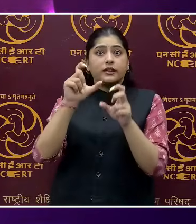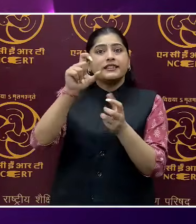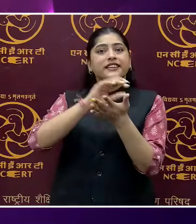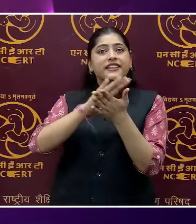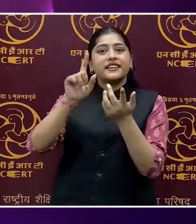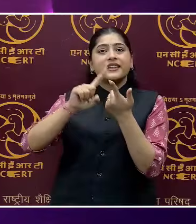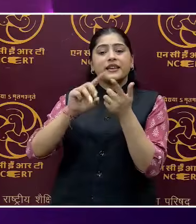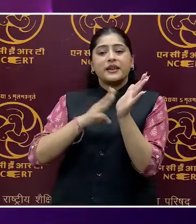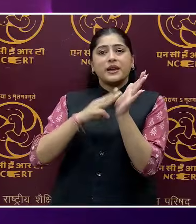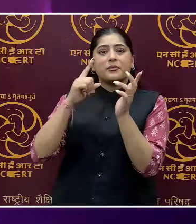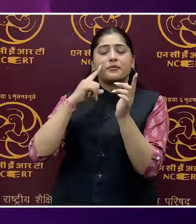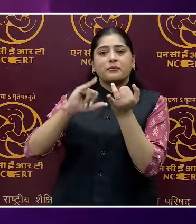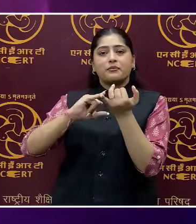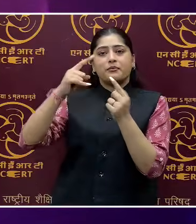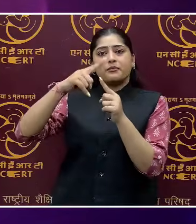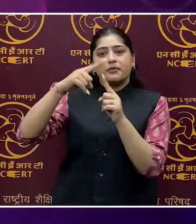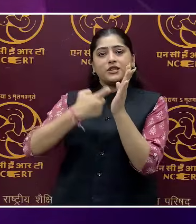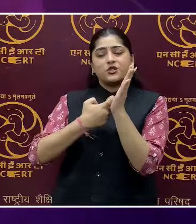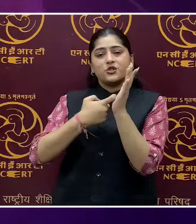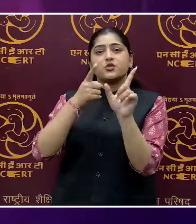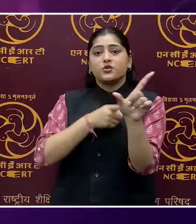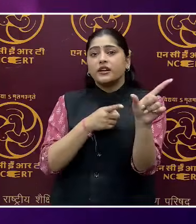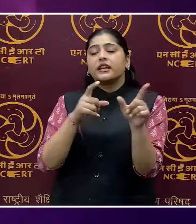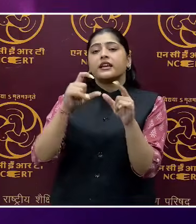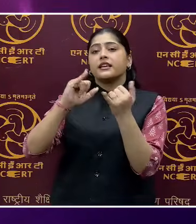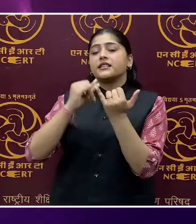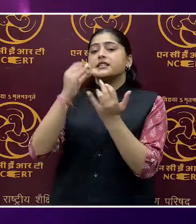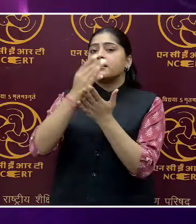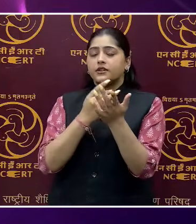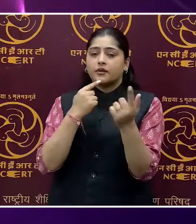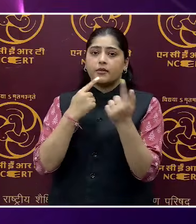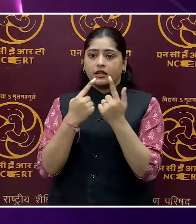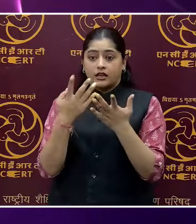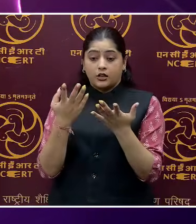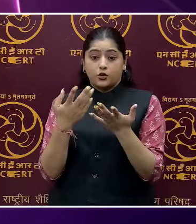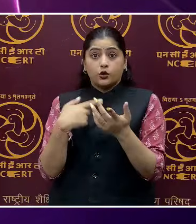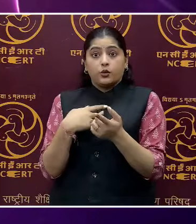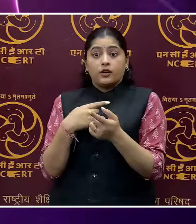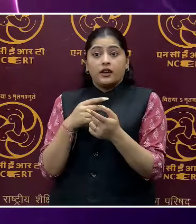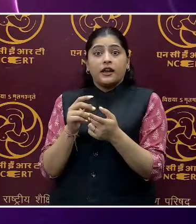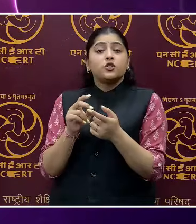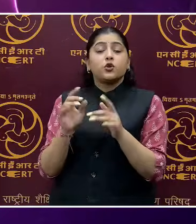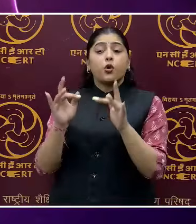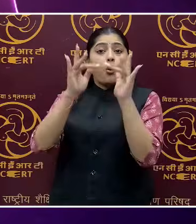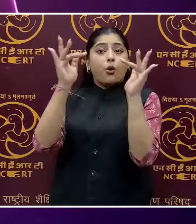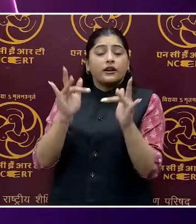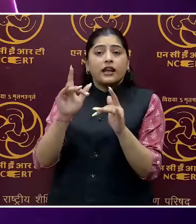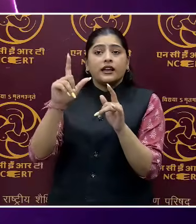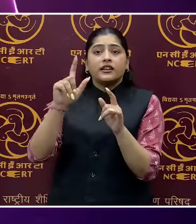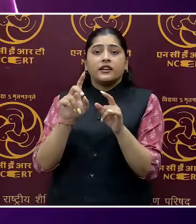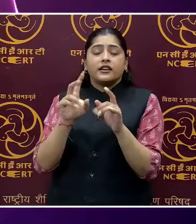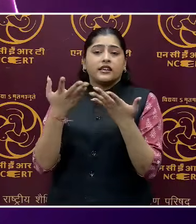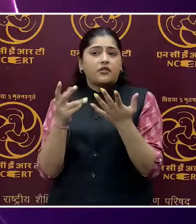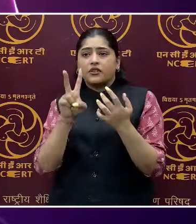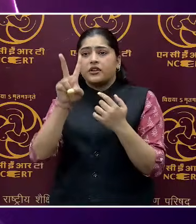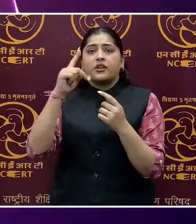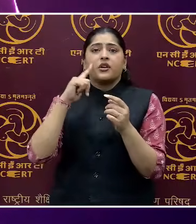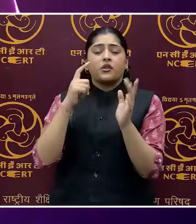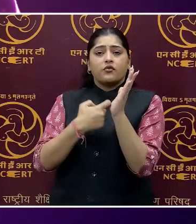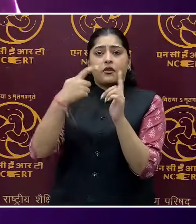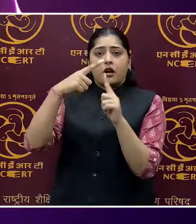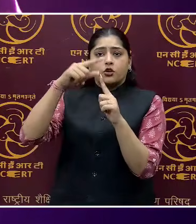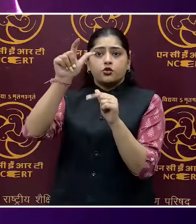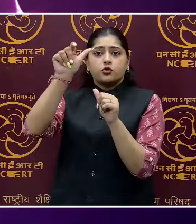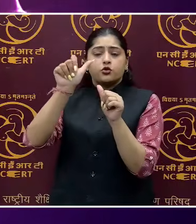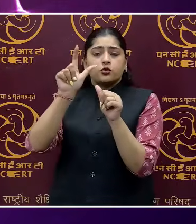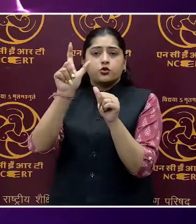so what is the importance of these virtual labs? In terms of chemistry, we can say yes. that. Yes, virtual labs